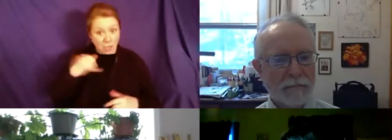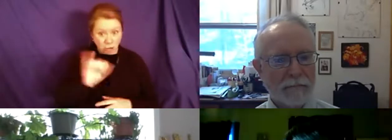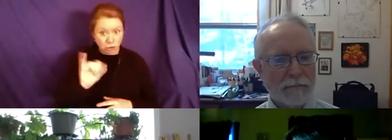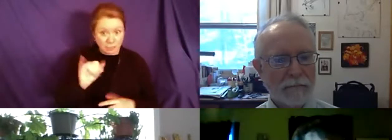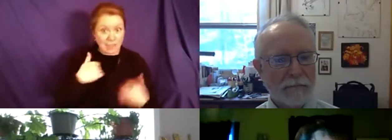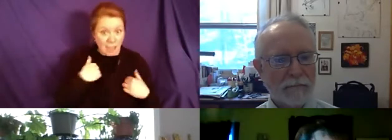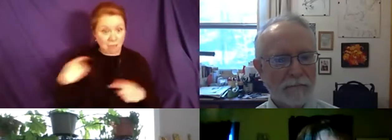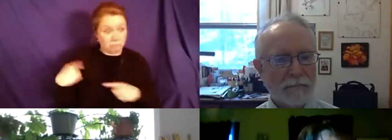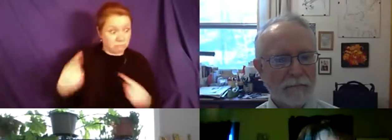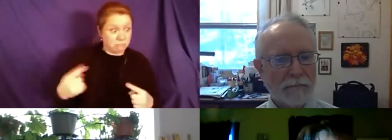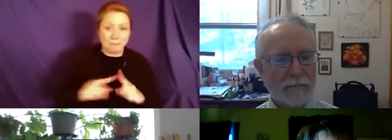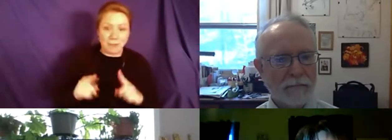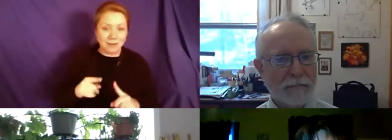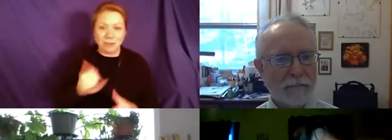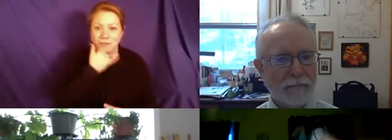but